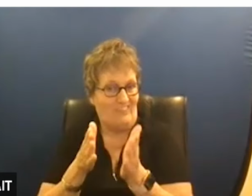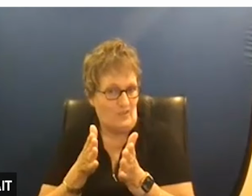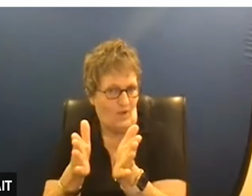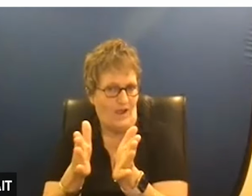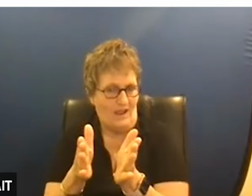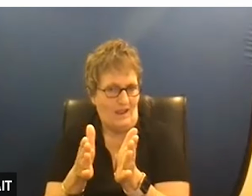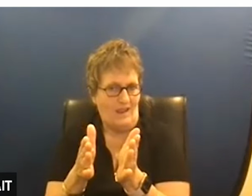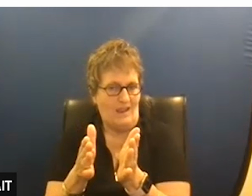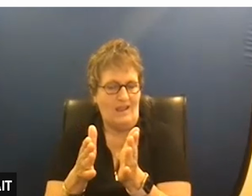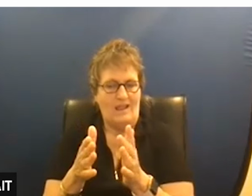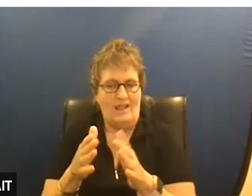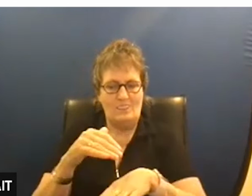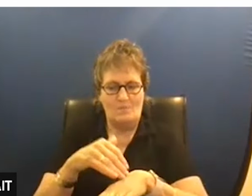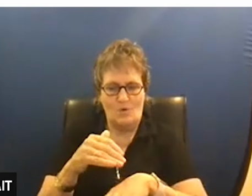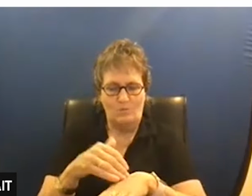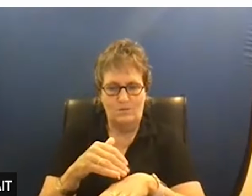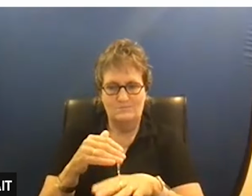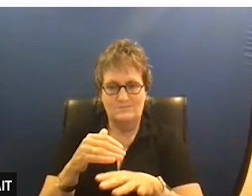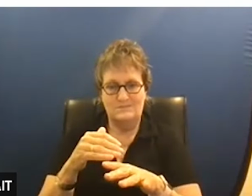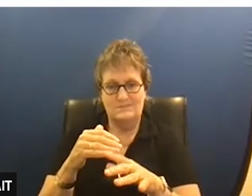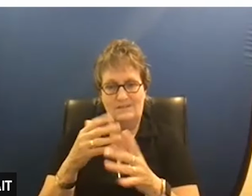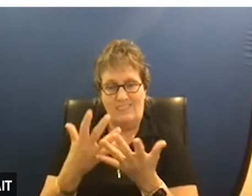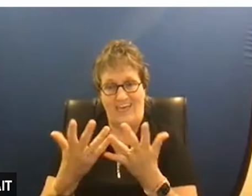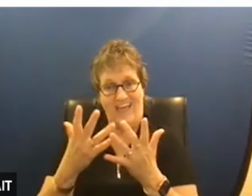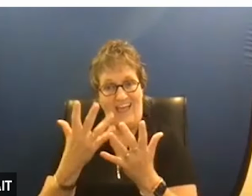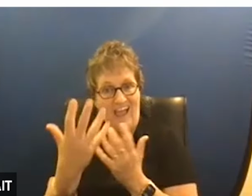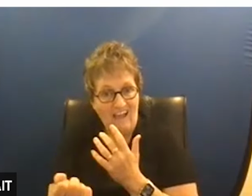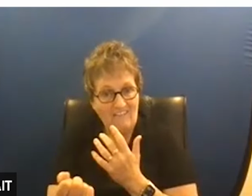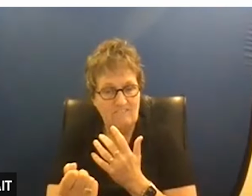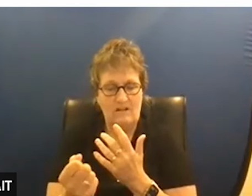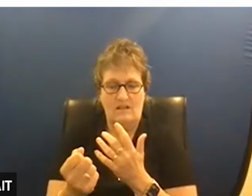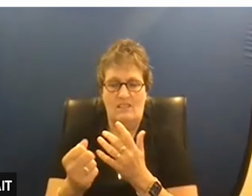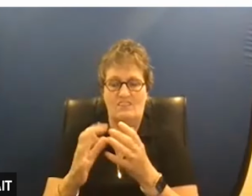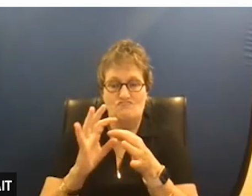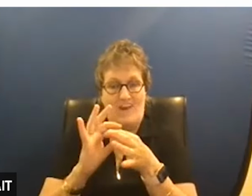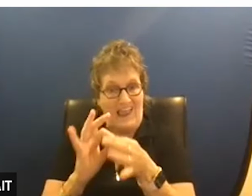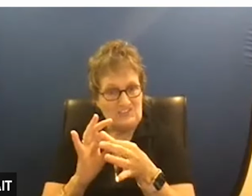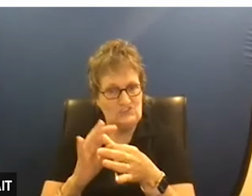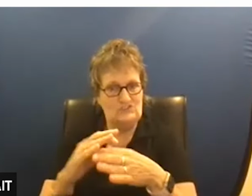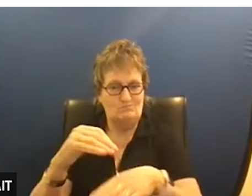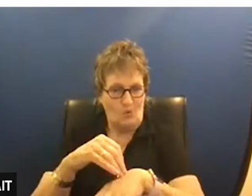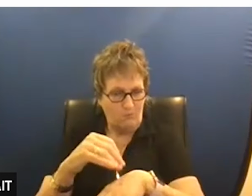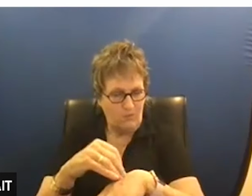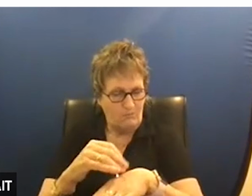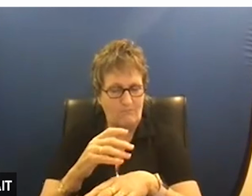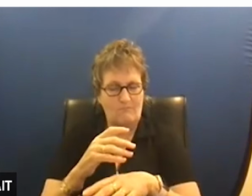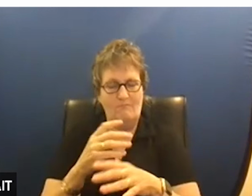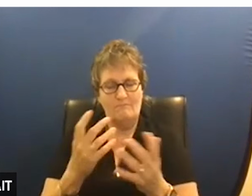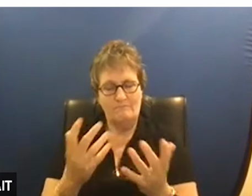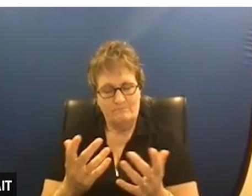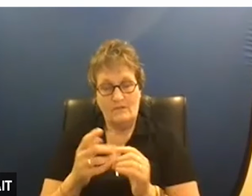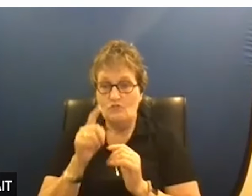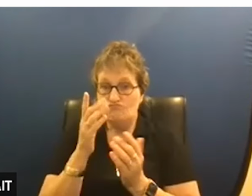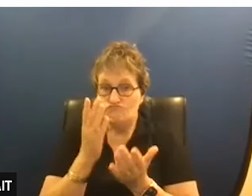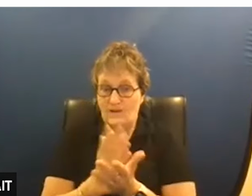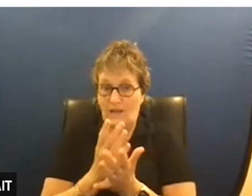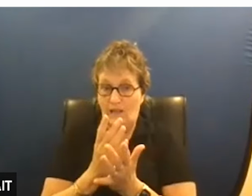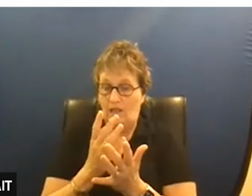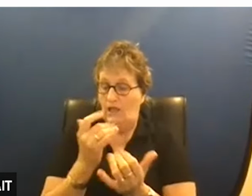relationships that are in play, you know, and the situations that they encounter. And so I think this has been a key goal